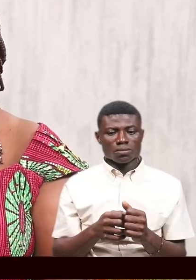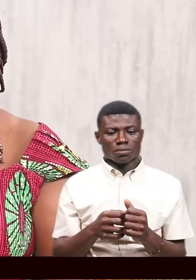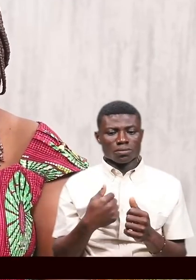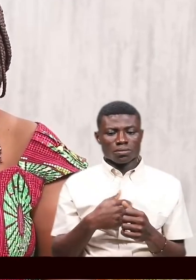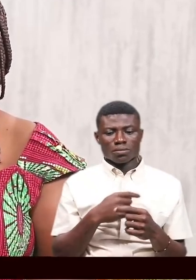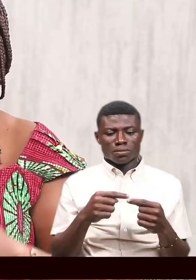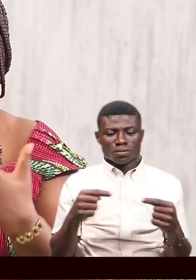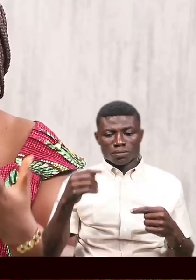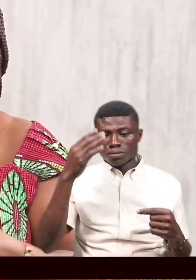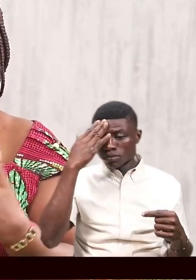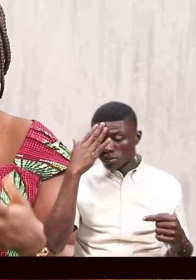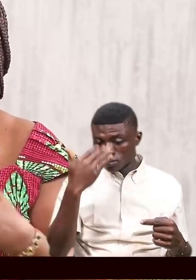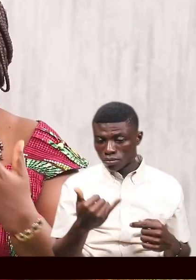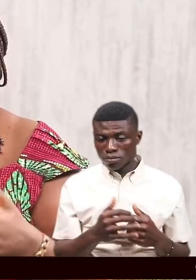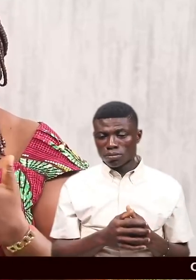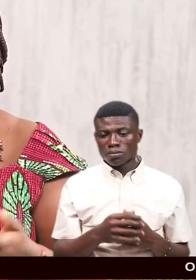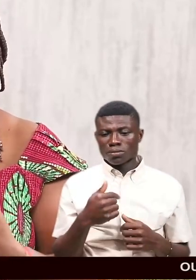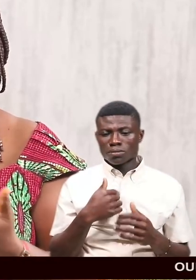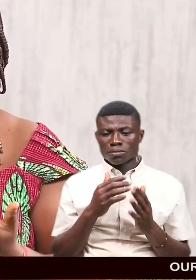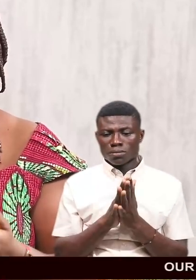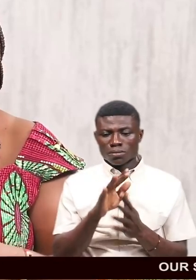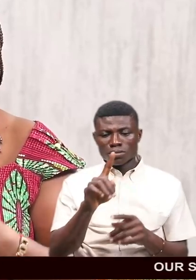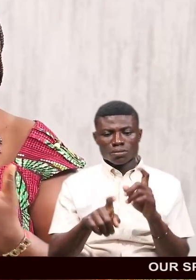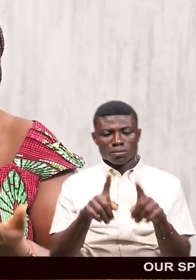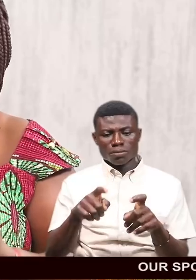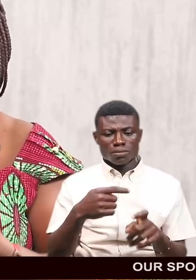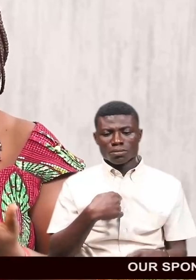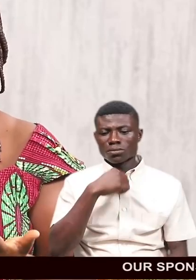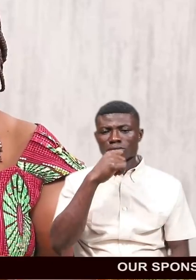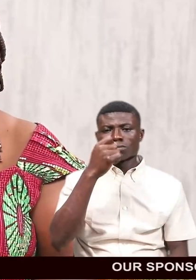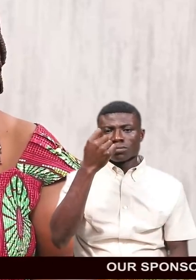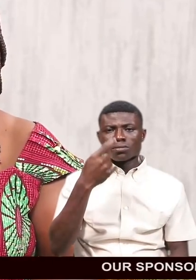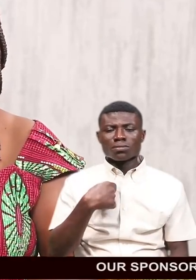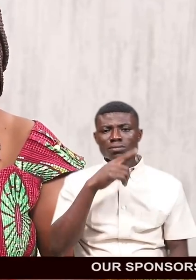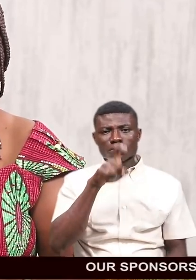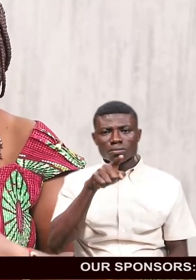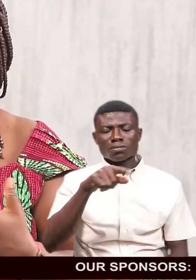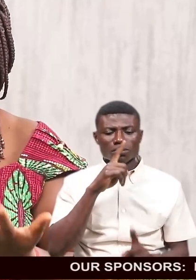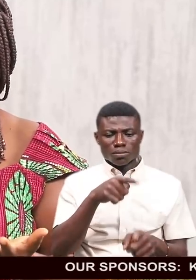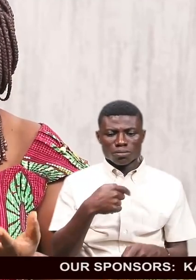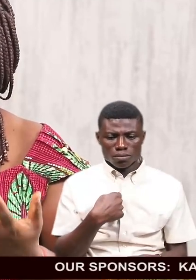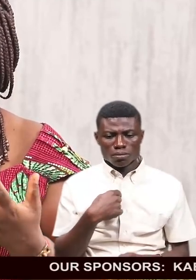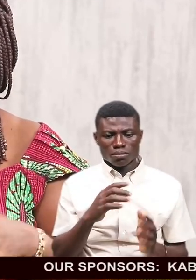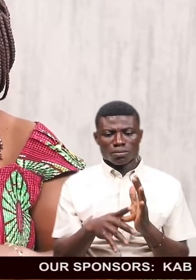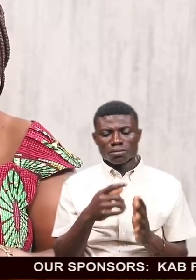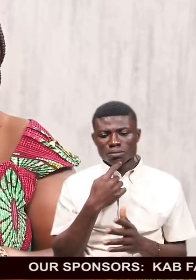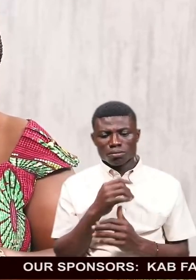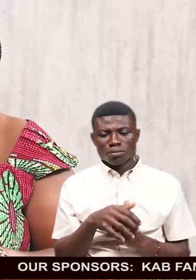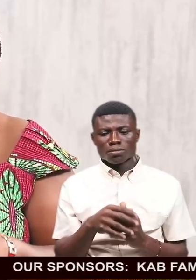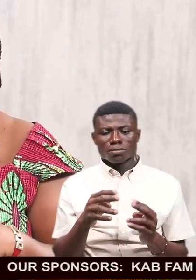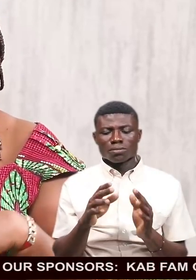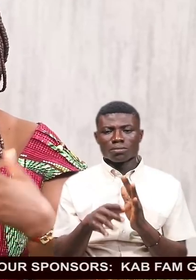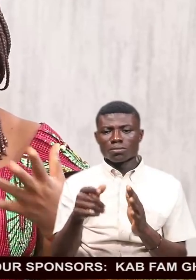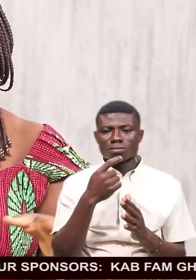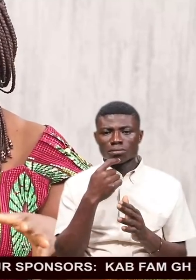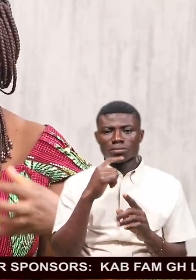bem because na mi be sa questions na mi nya answers okay and to no say o pay juma,